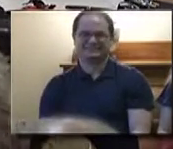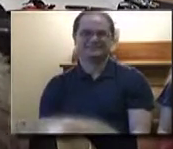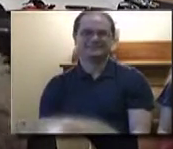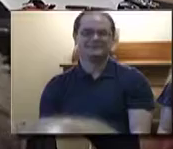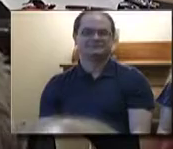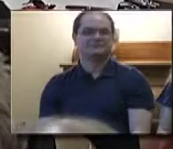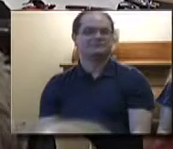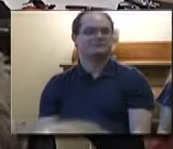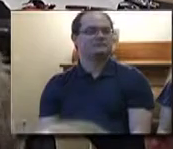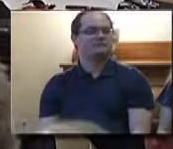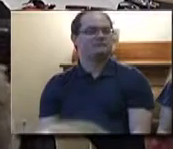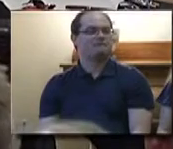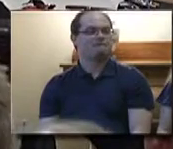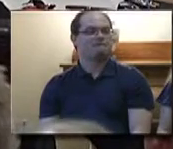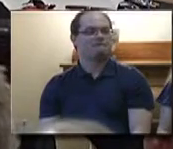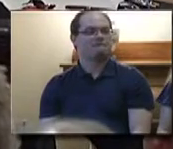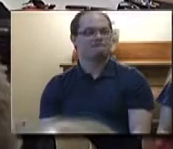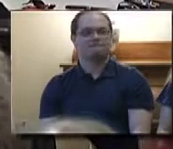Yes.